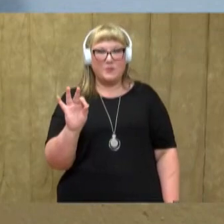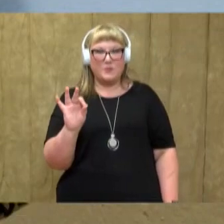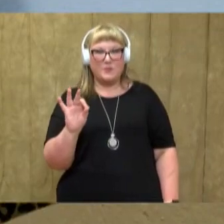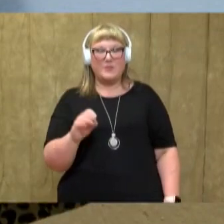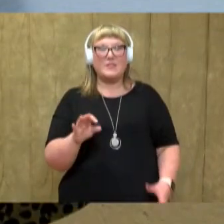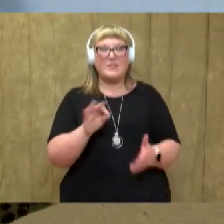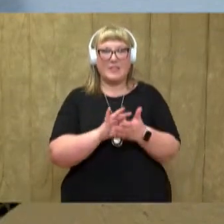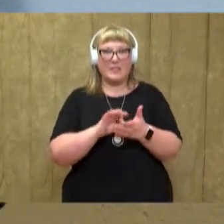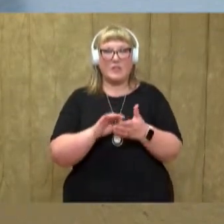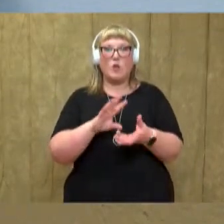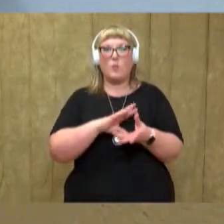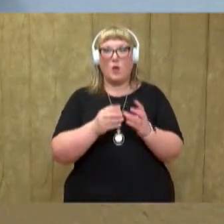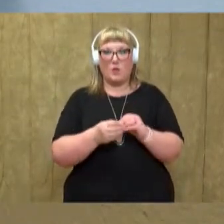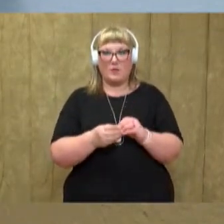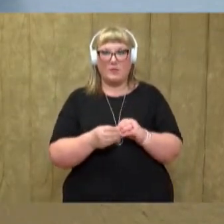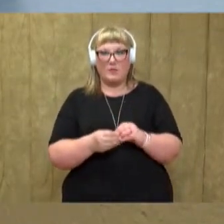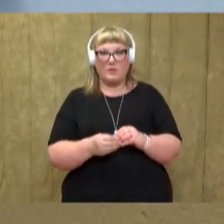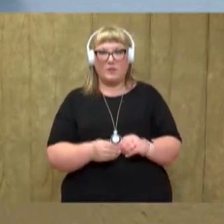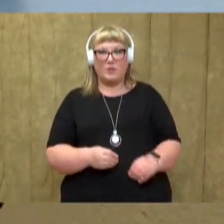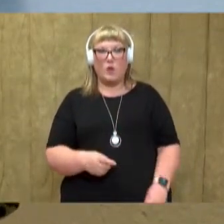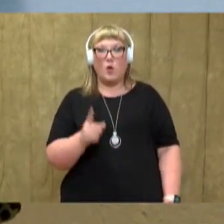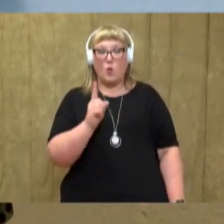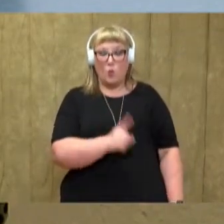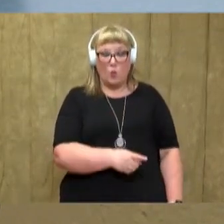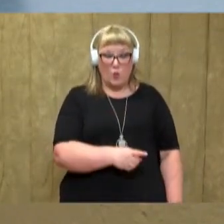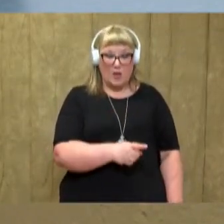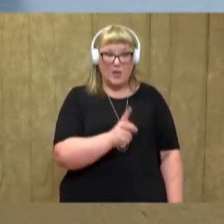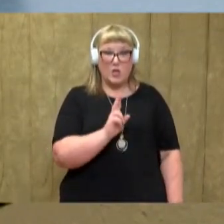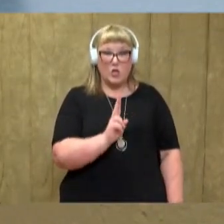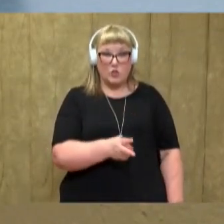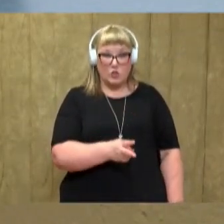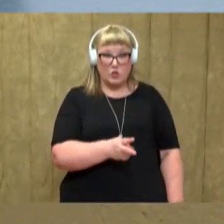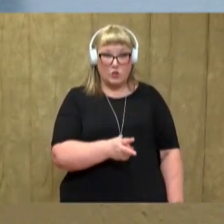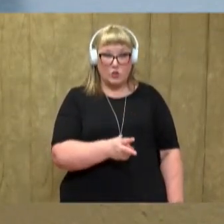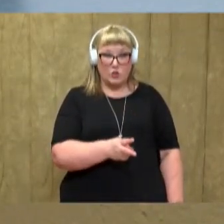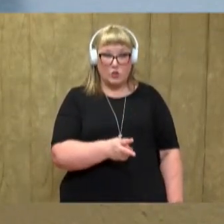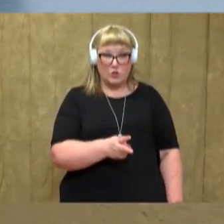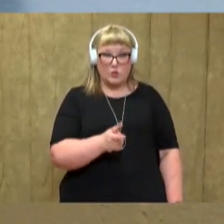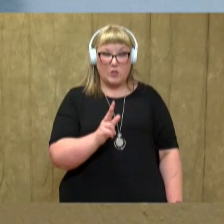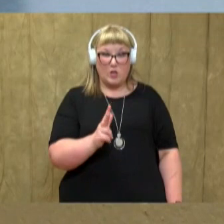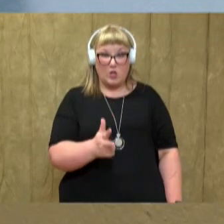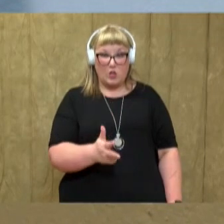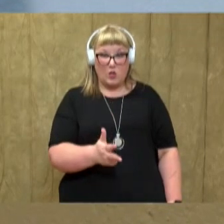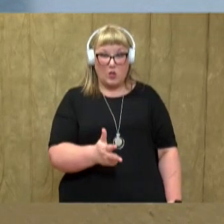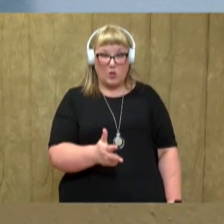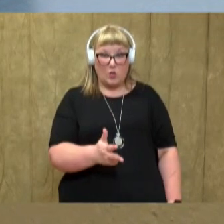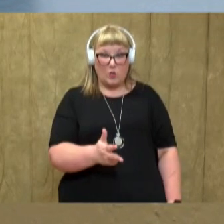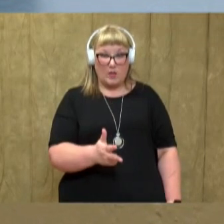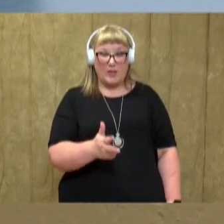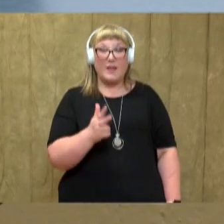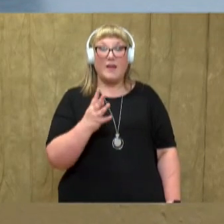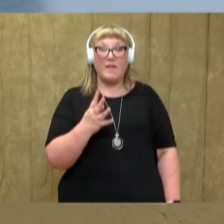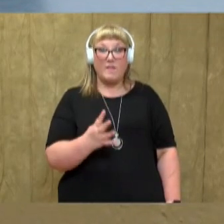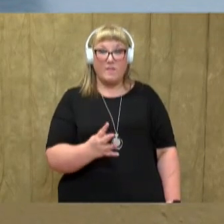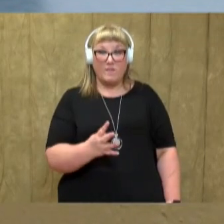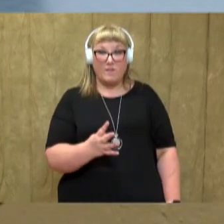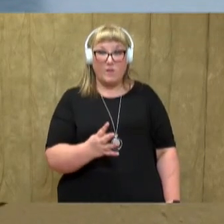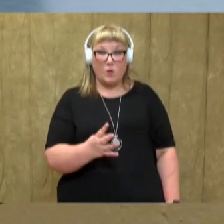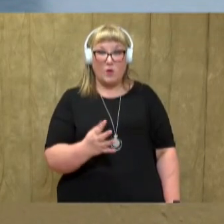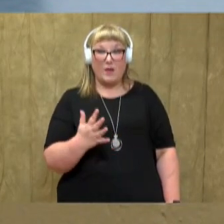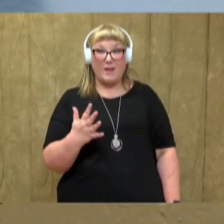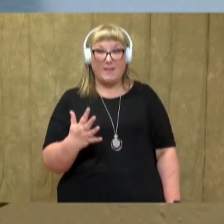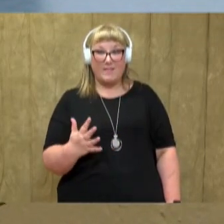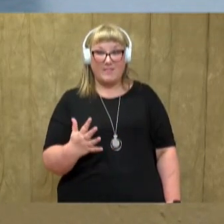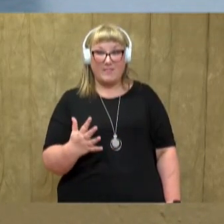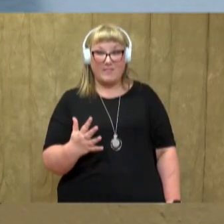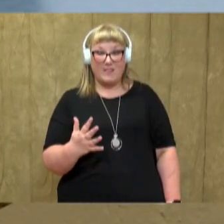those together again to double check our answer. 1, 2, 3,